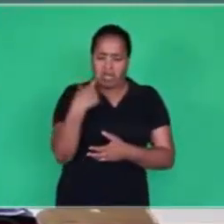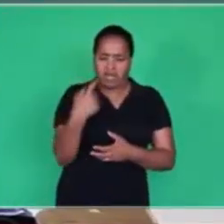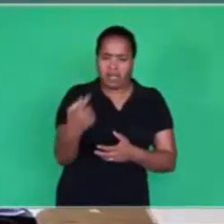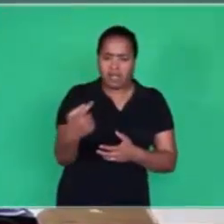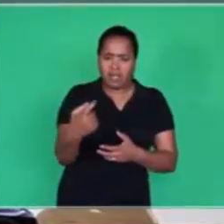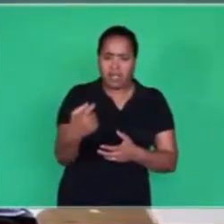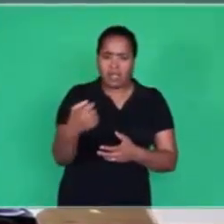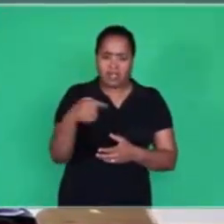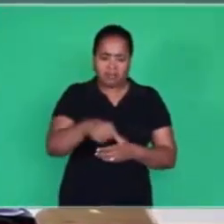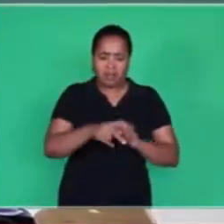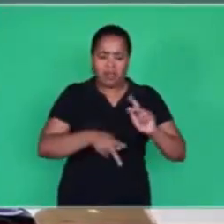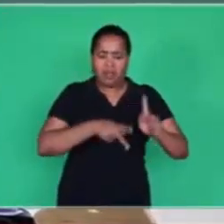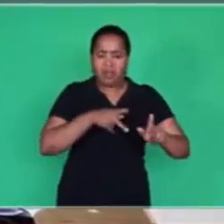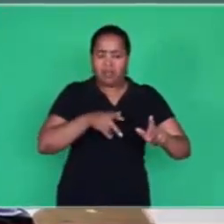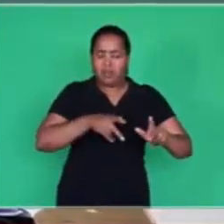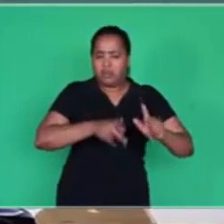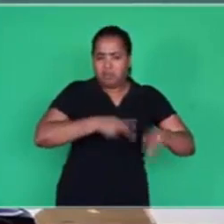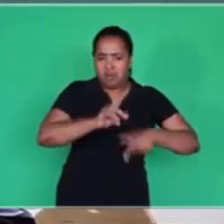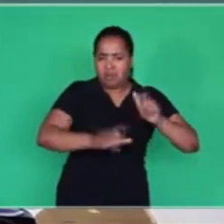more to offer than Israel.